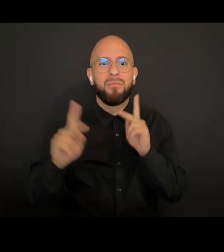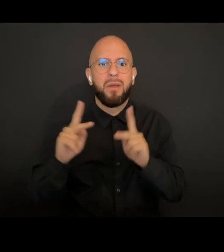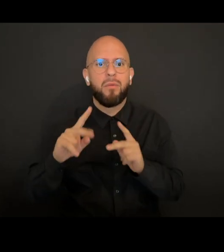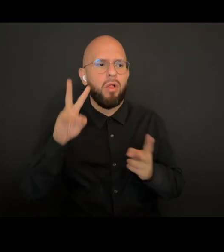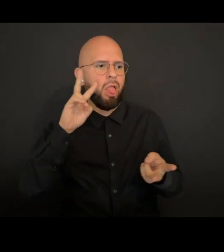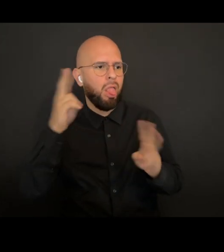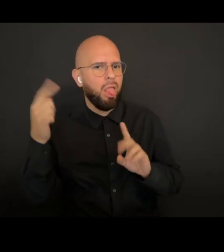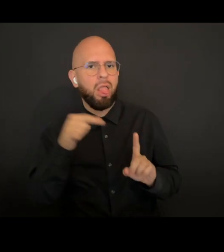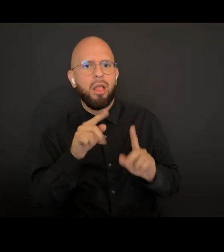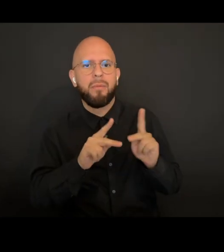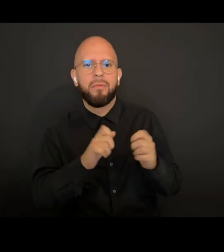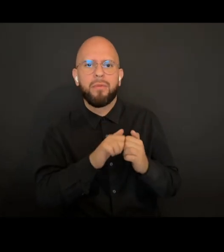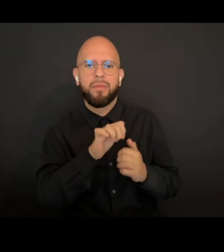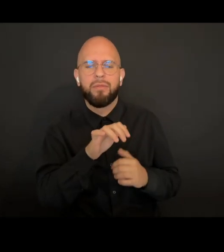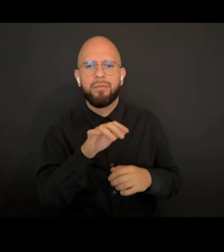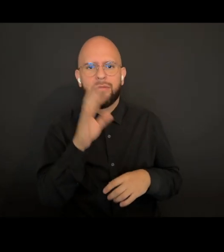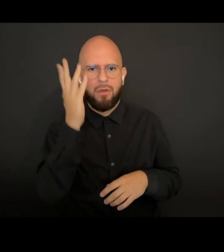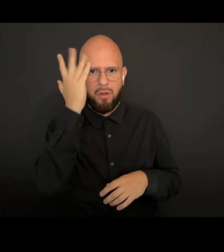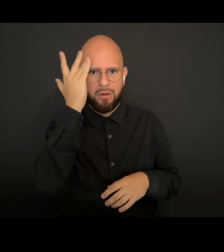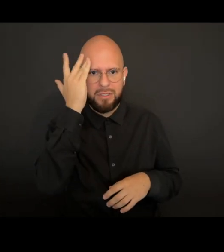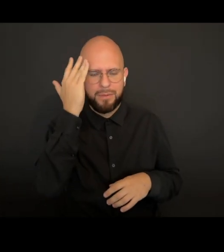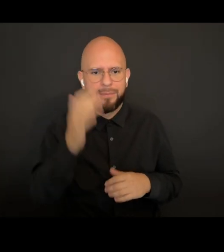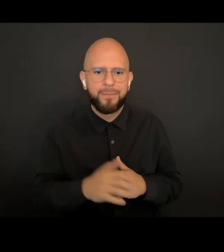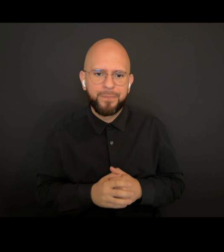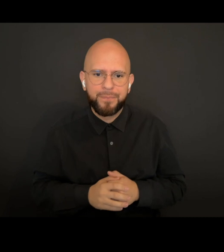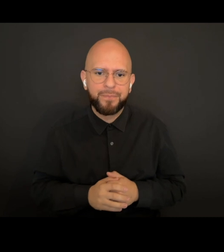misunderstood. I